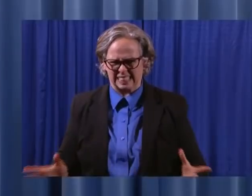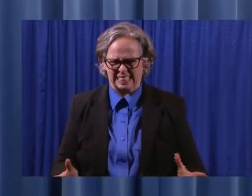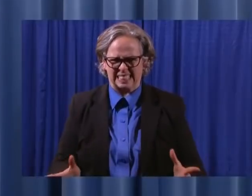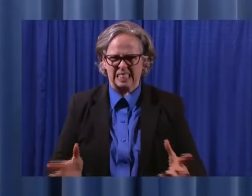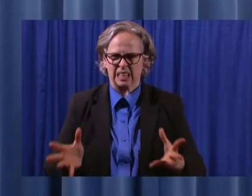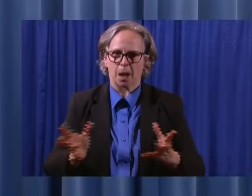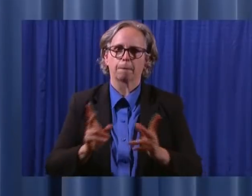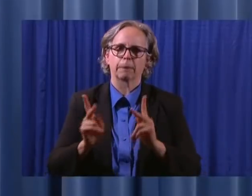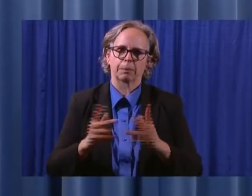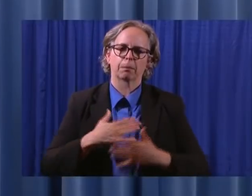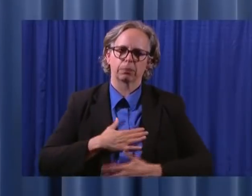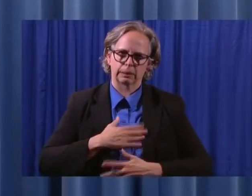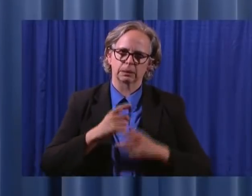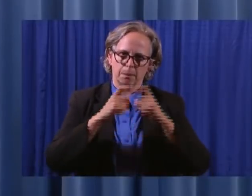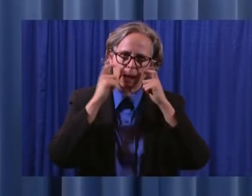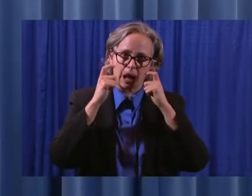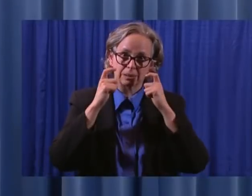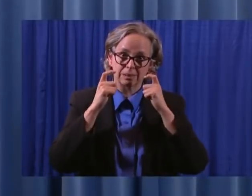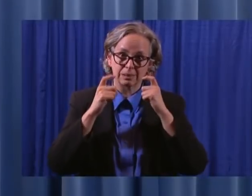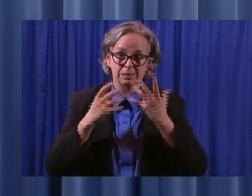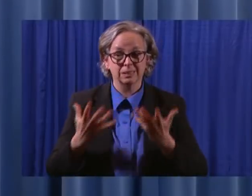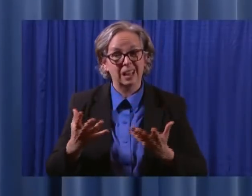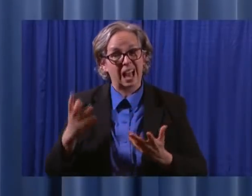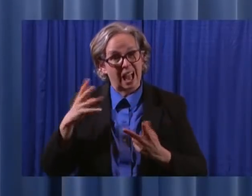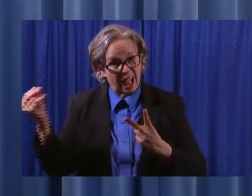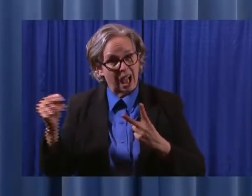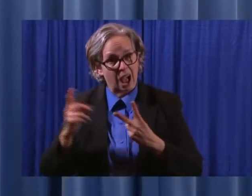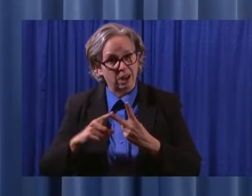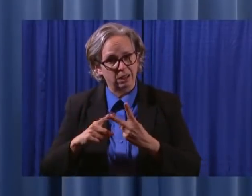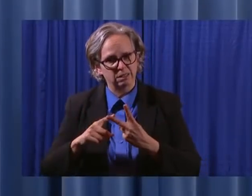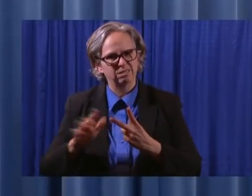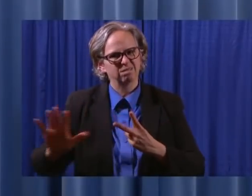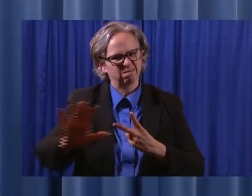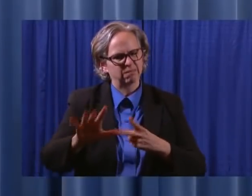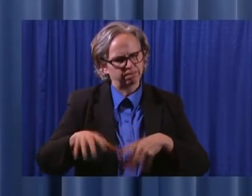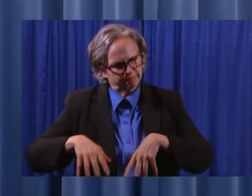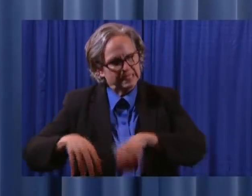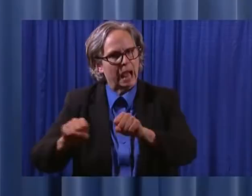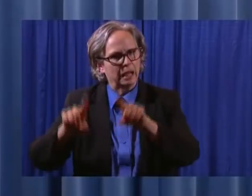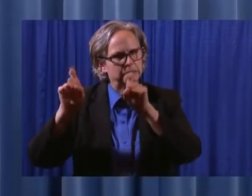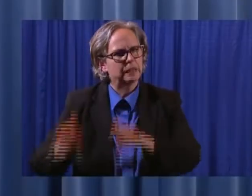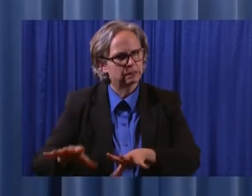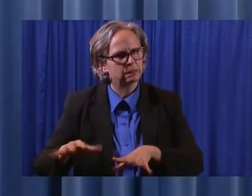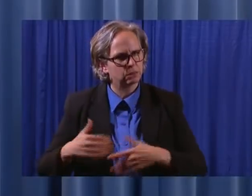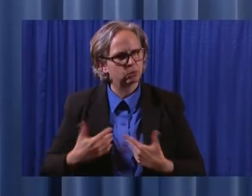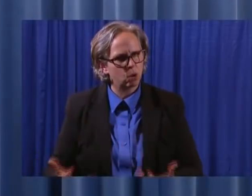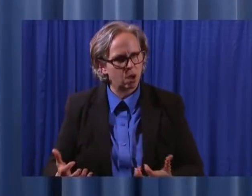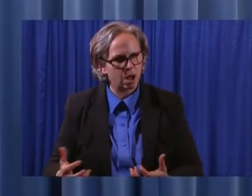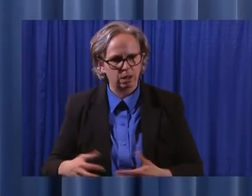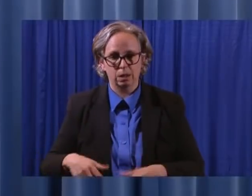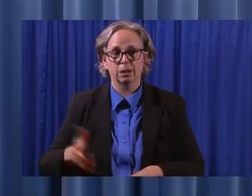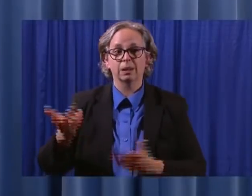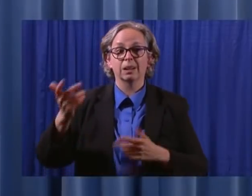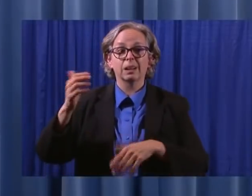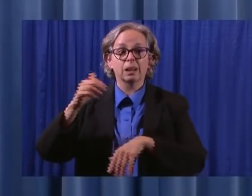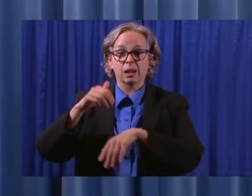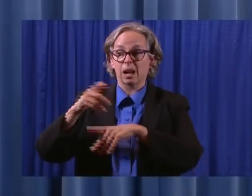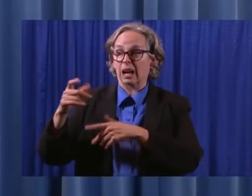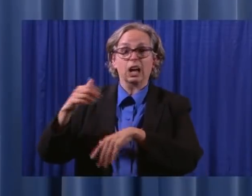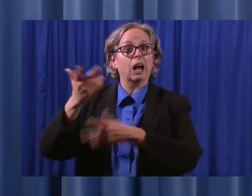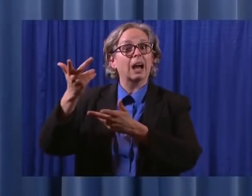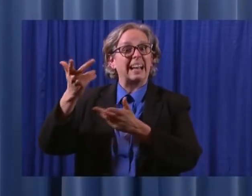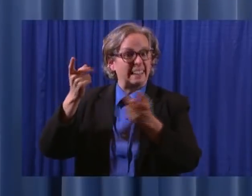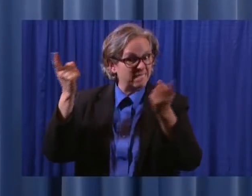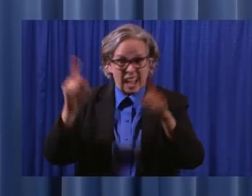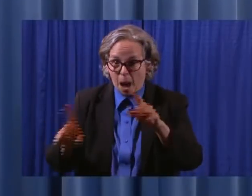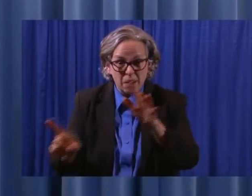on us. We got to do that, and we are doing it. We're putting the National Guard out into these zip codes. General Harris has been instructed, go into those